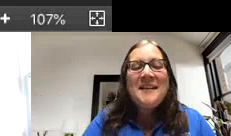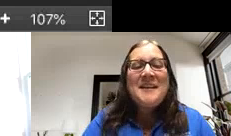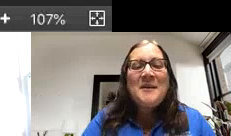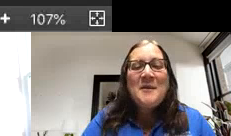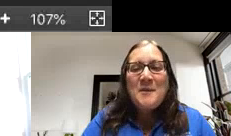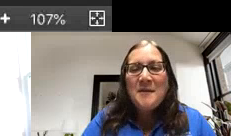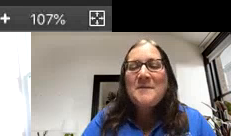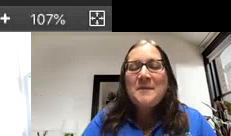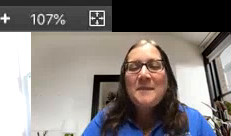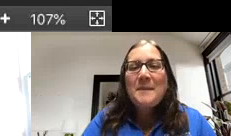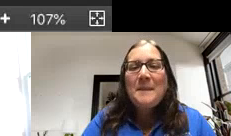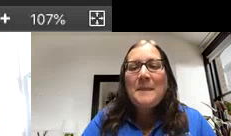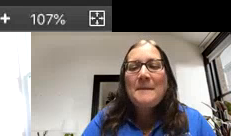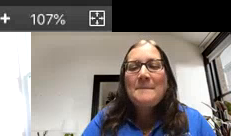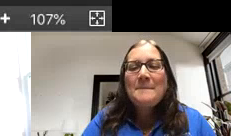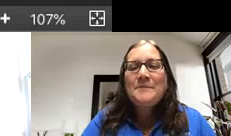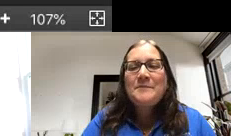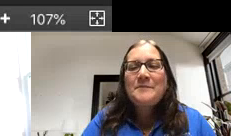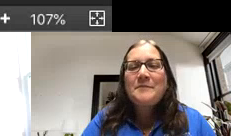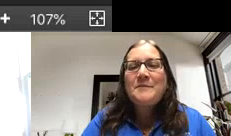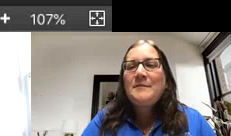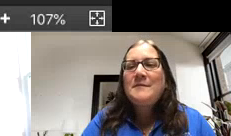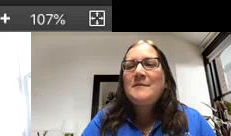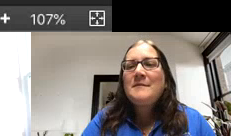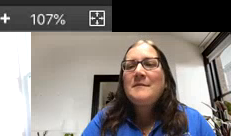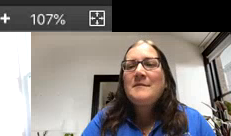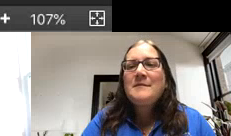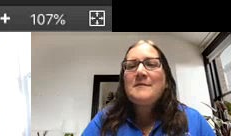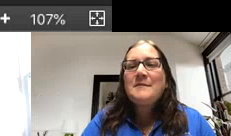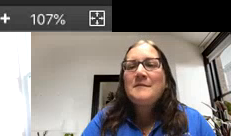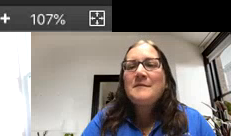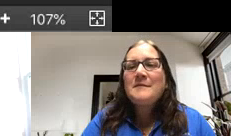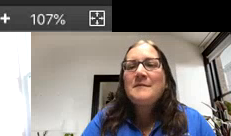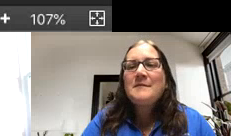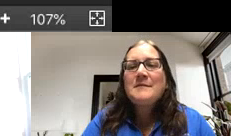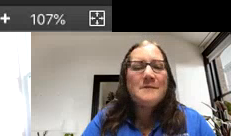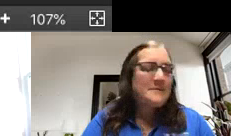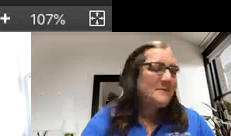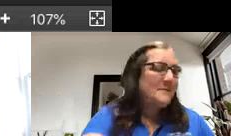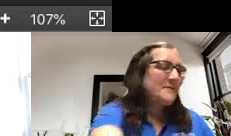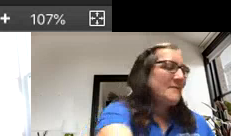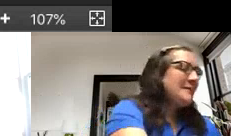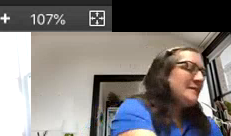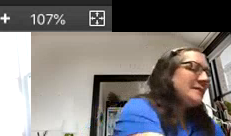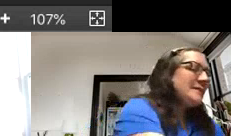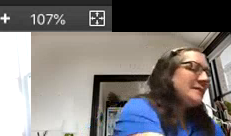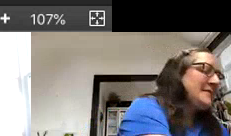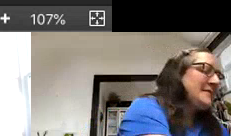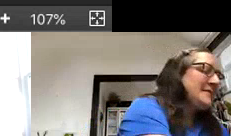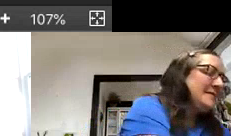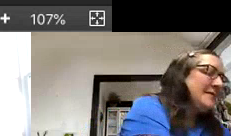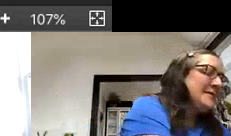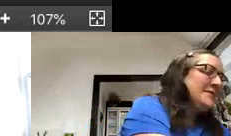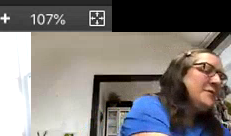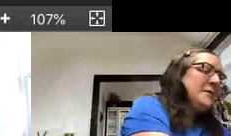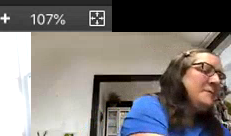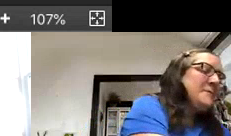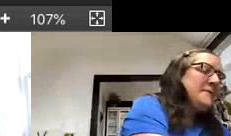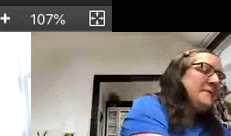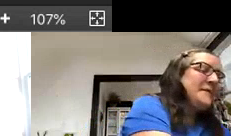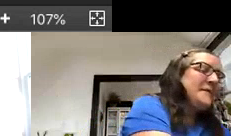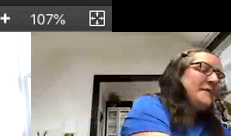Okay. It says create a new contact group. It just says chat, recent contacts.